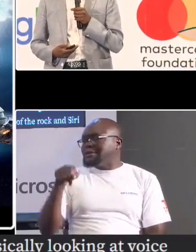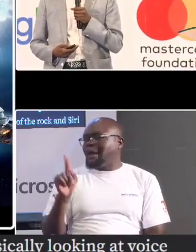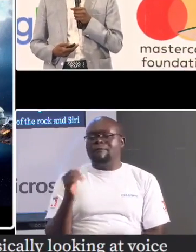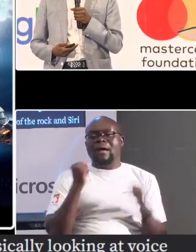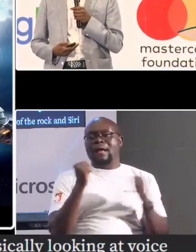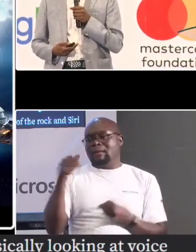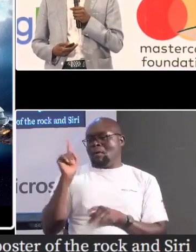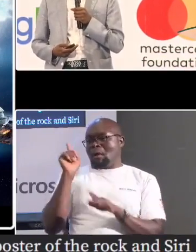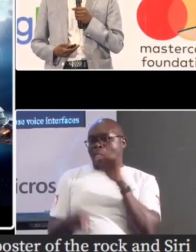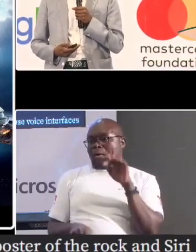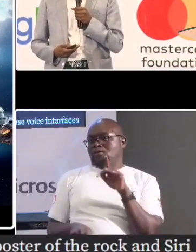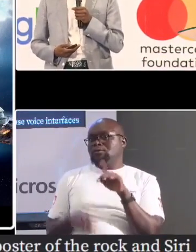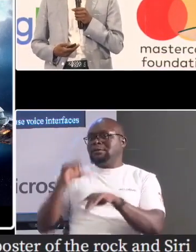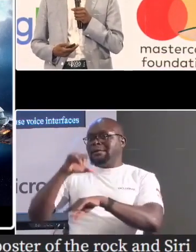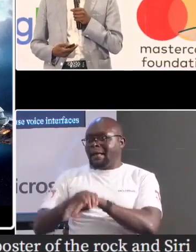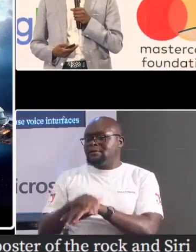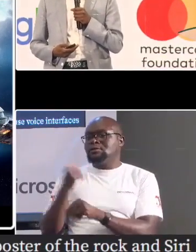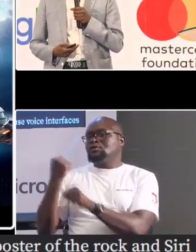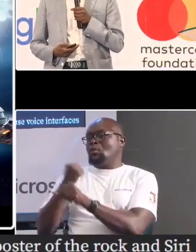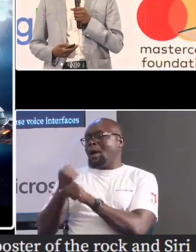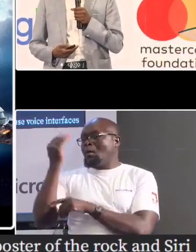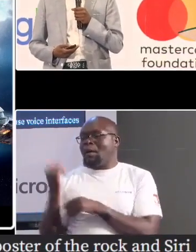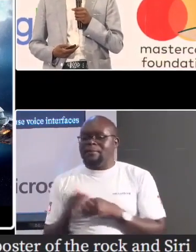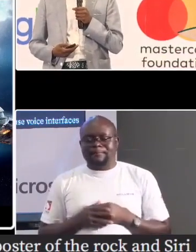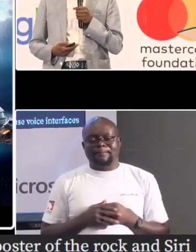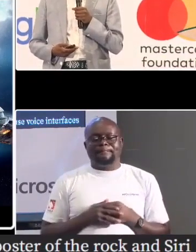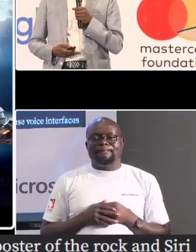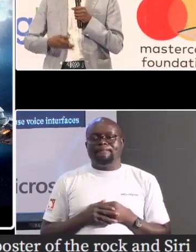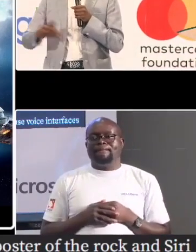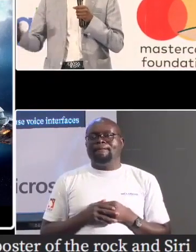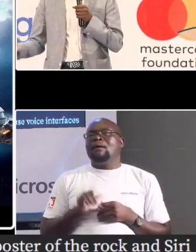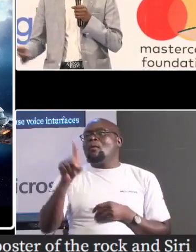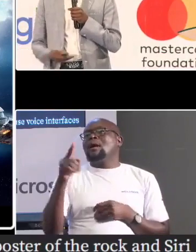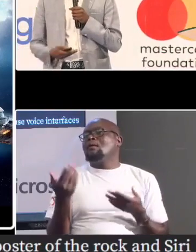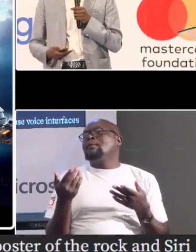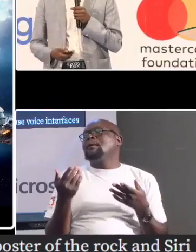He cannot get Siri to work, and he's one of the